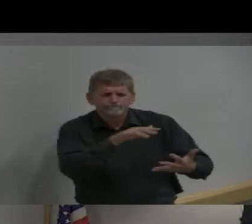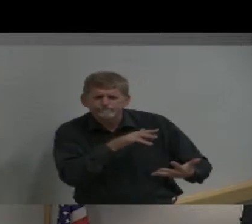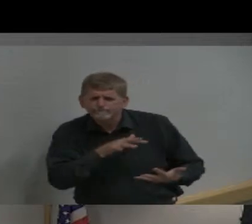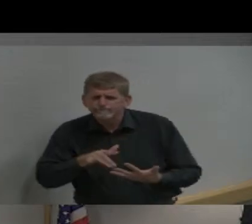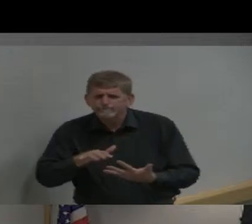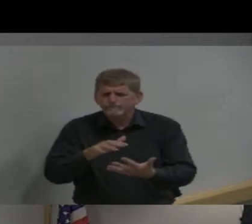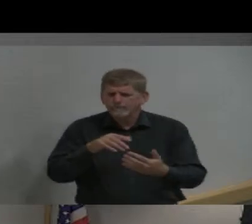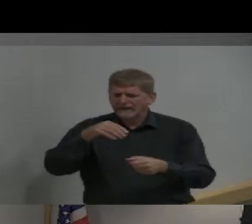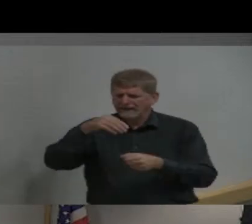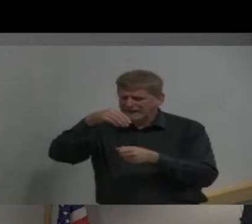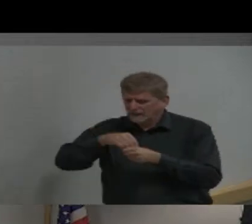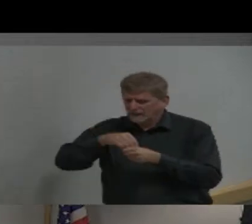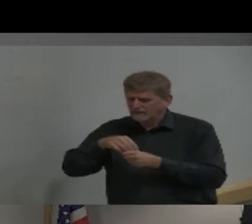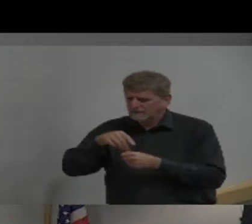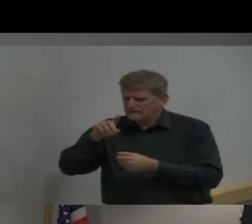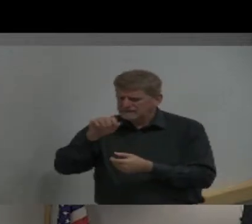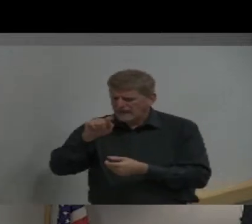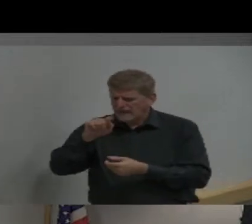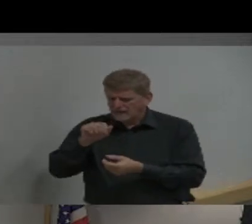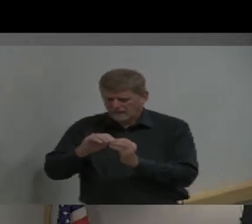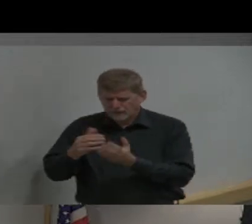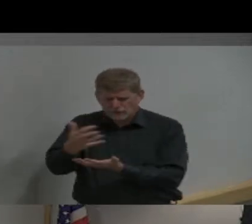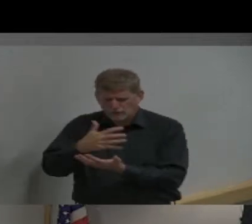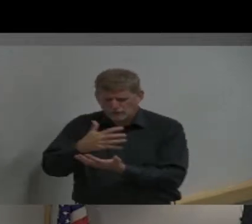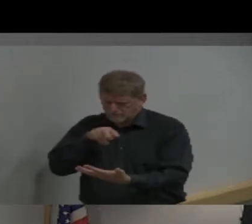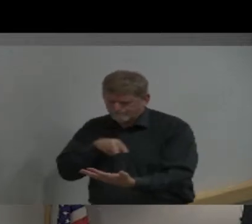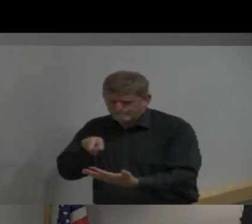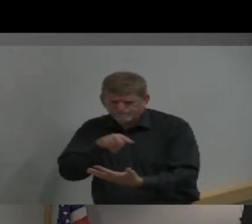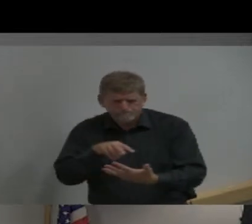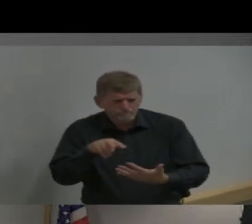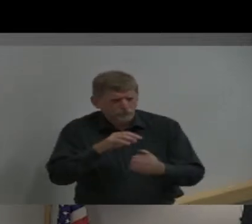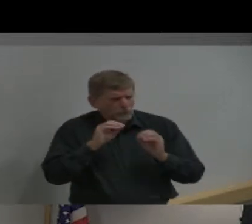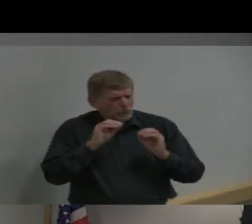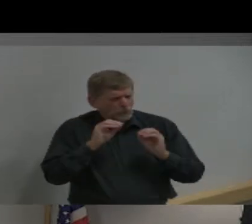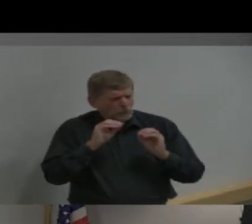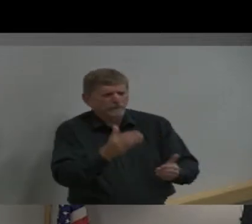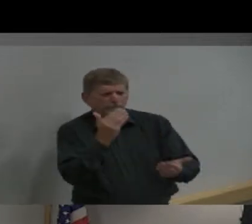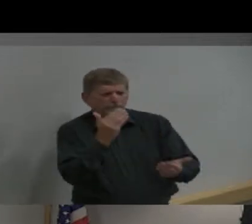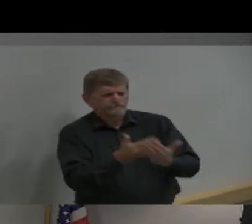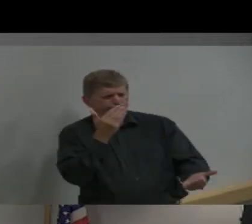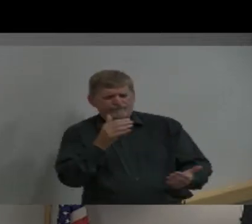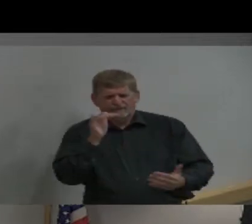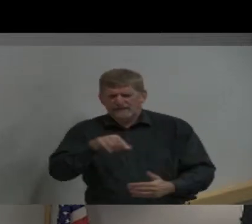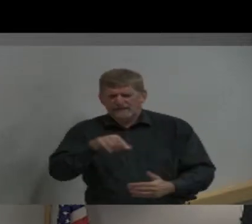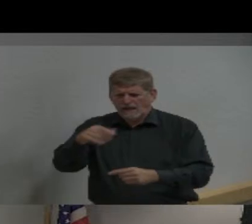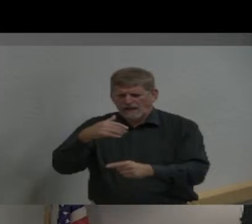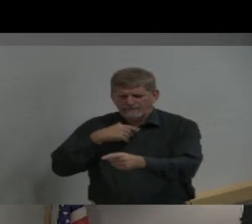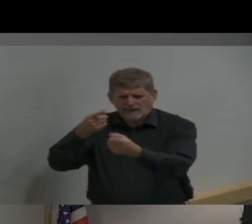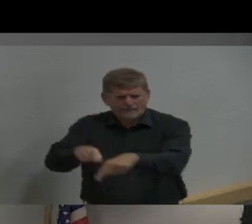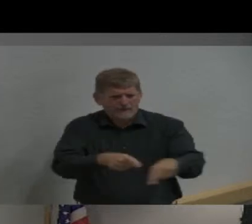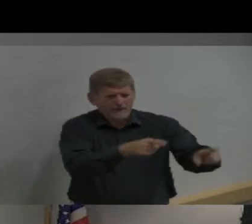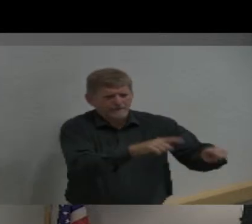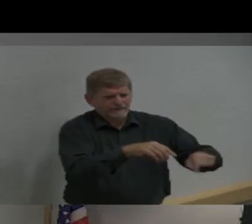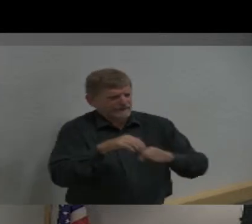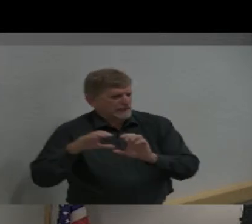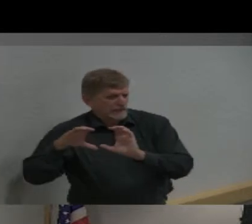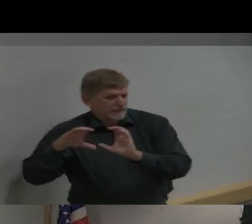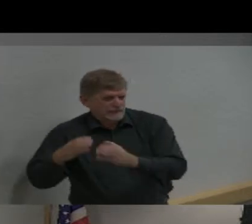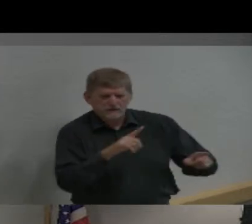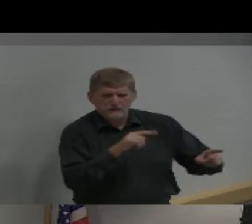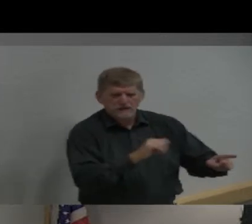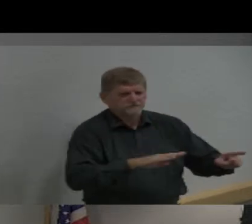any evidence of that, but I have not had any particular cases that stem from that particular activity that weekend. Yes. Thank